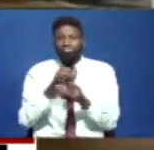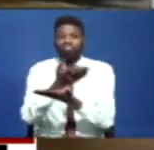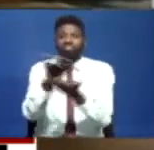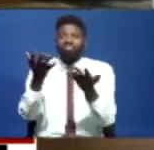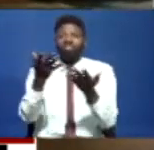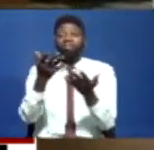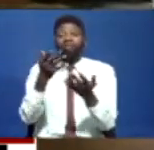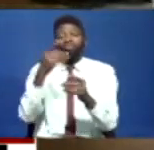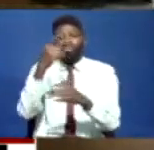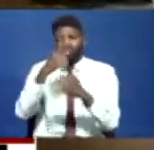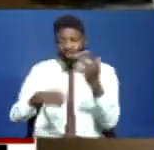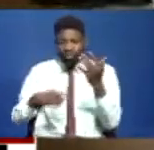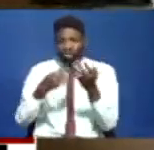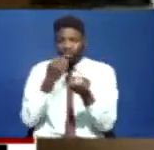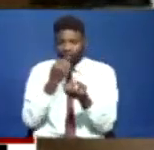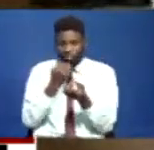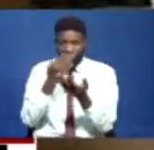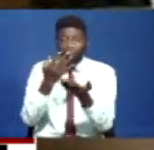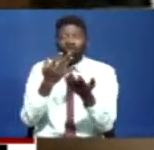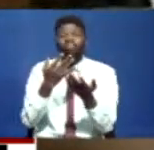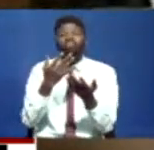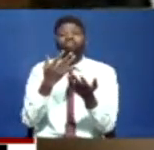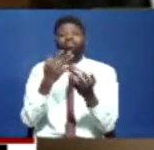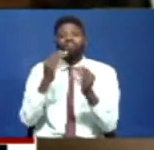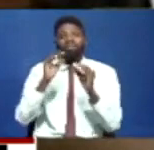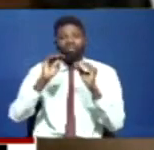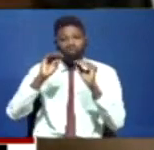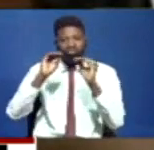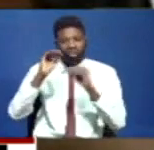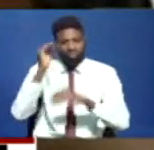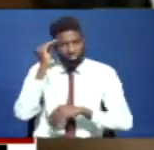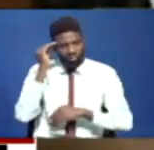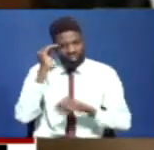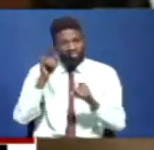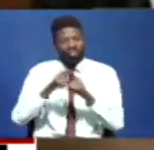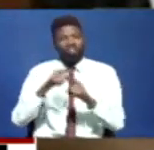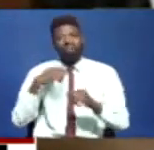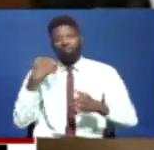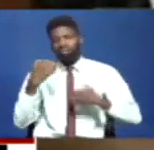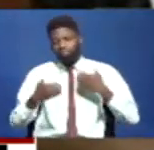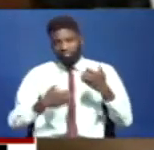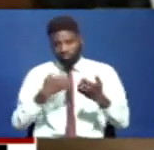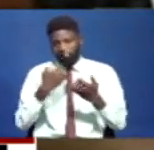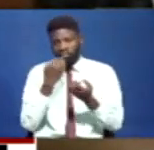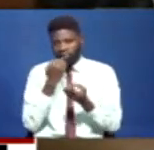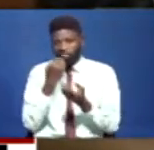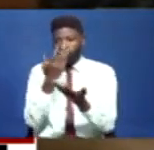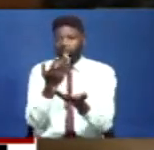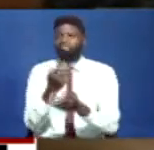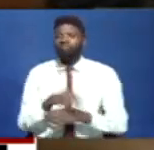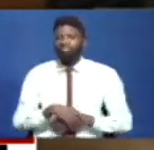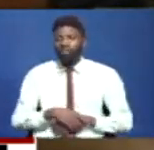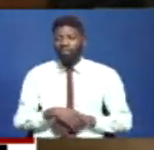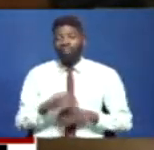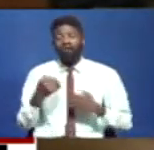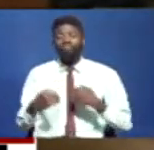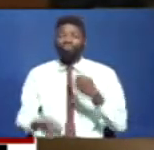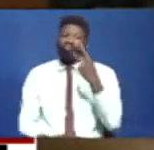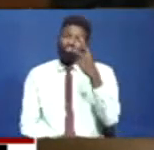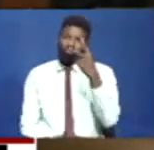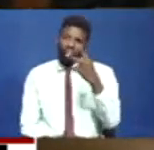inform, educate, and entertain. This has largely been driven by two components. I'd remark this, two